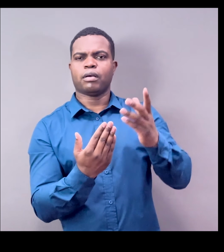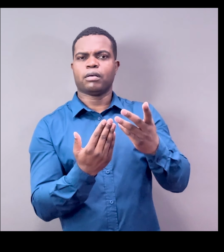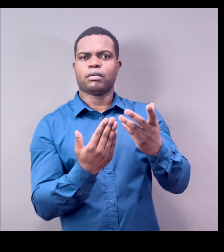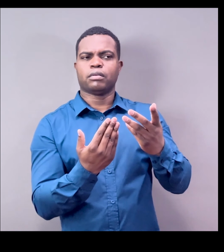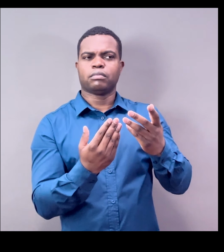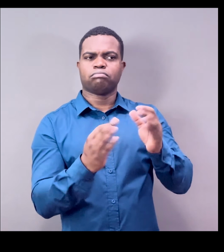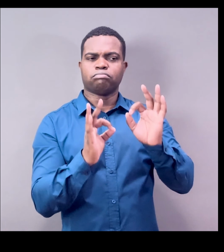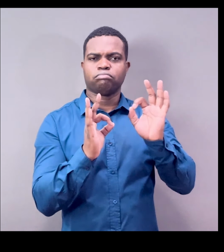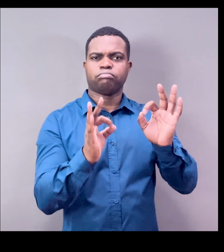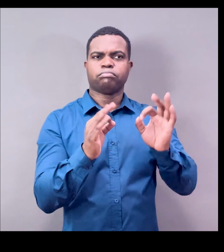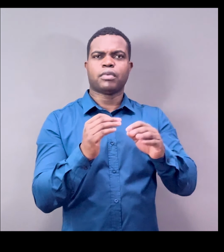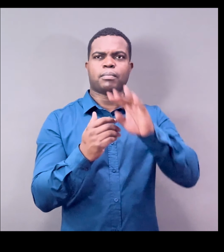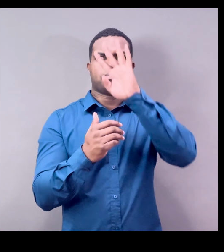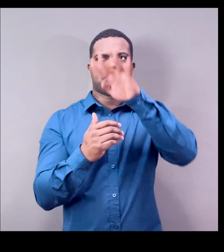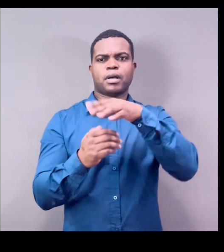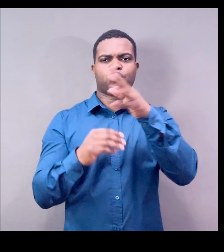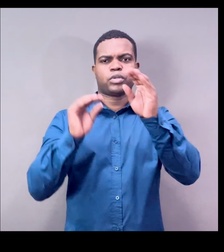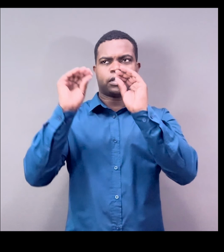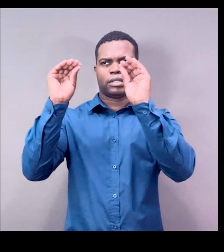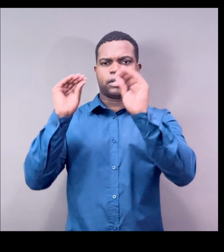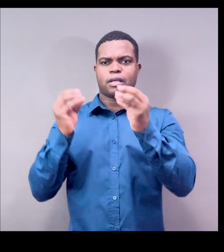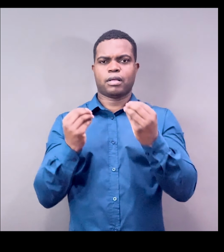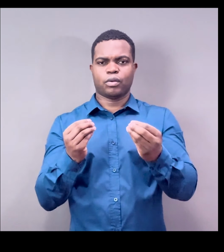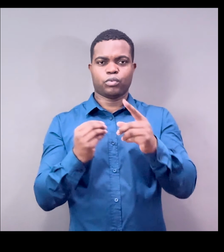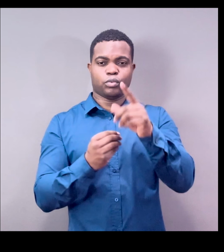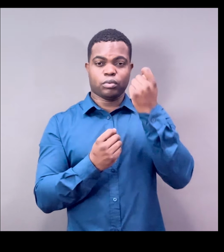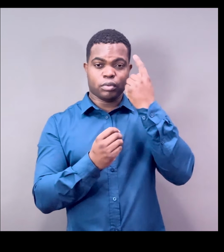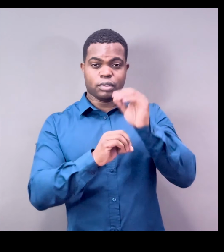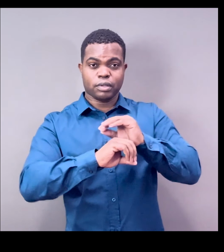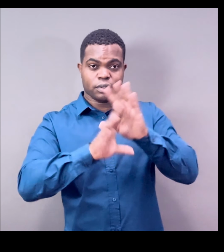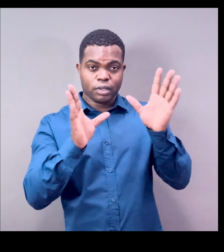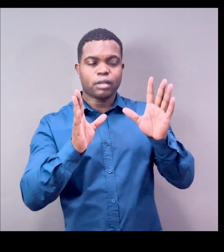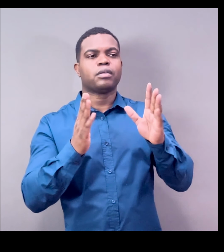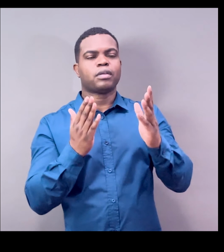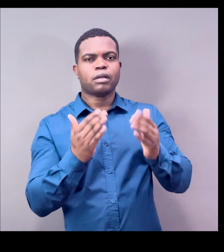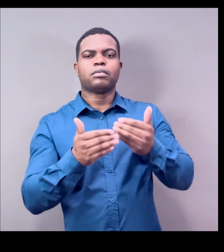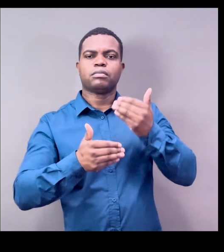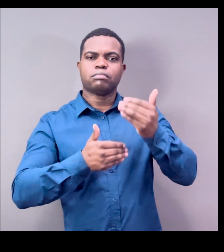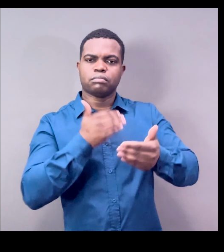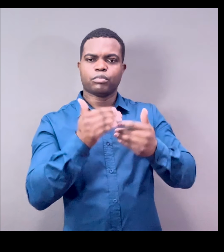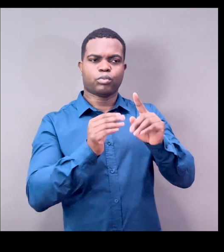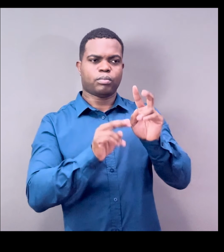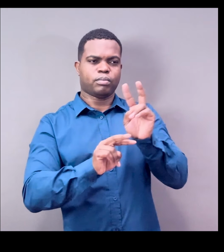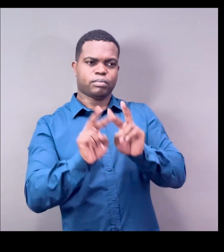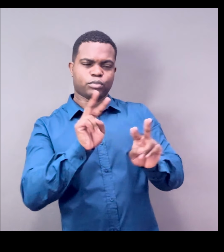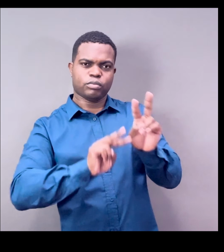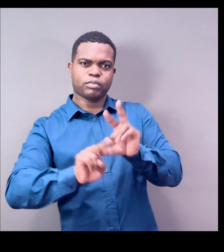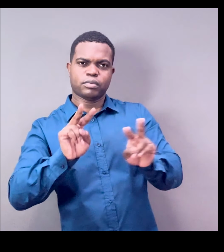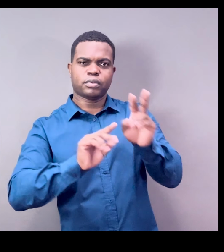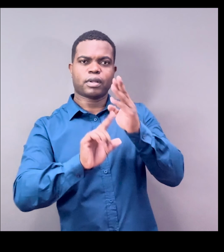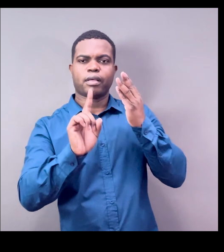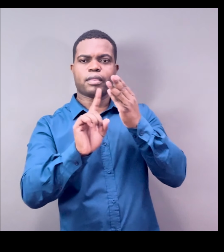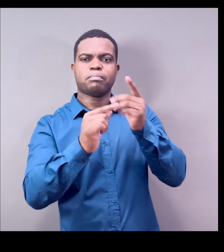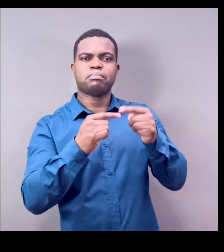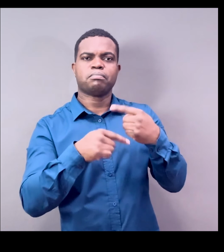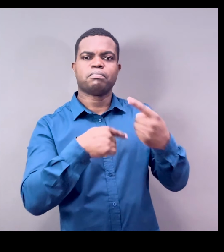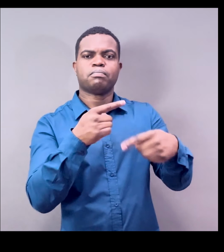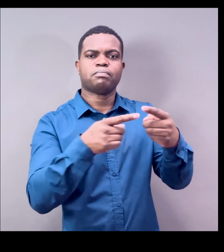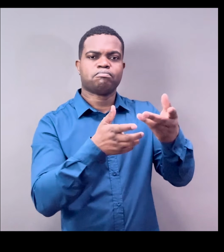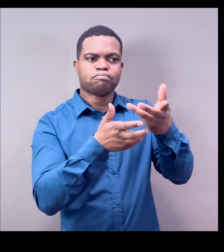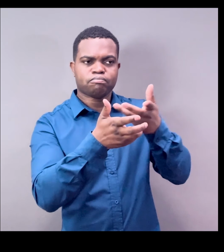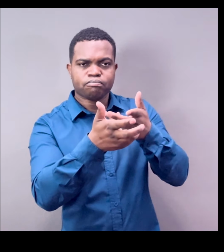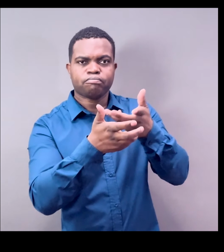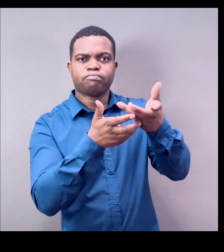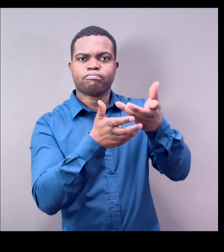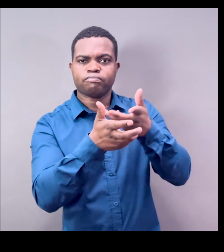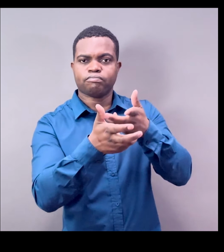engagement matrix, you have already noted who to monitor closely and who to engage from time to time,